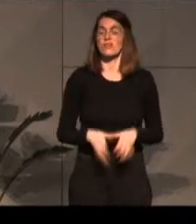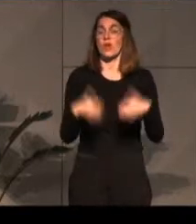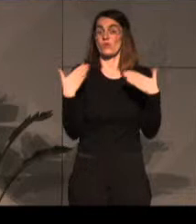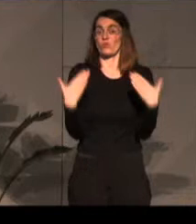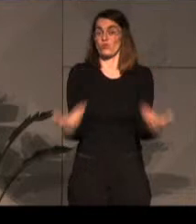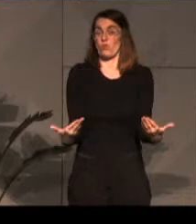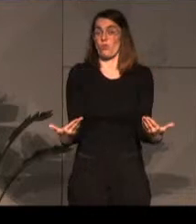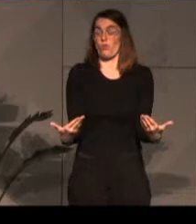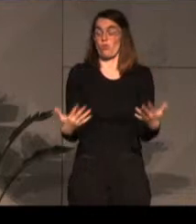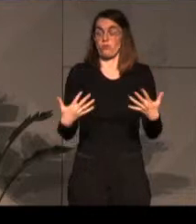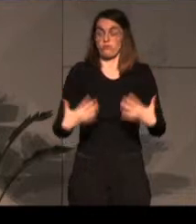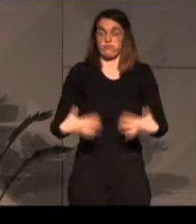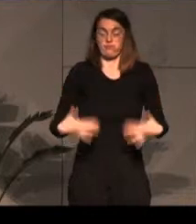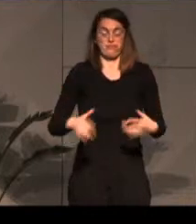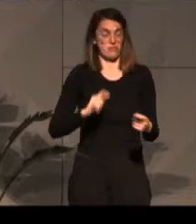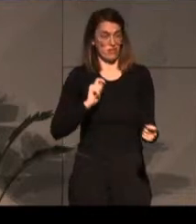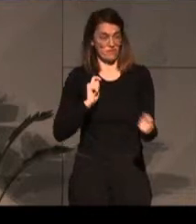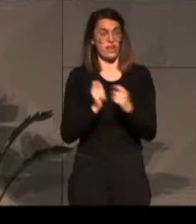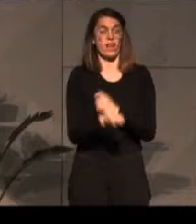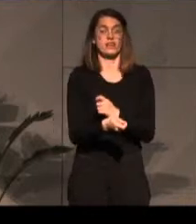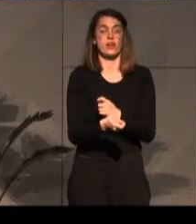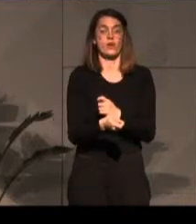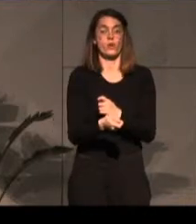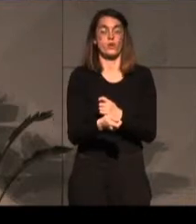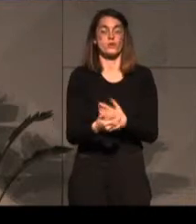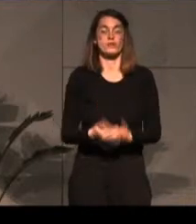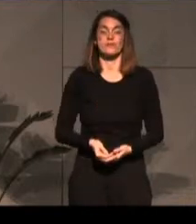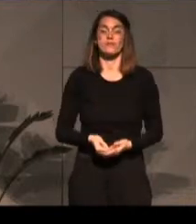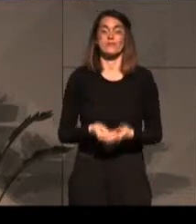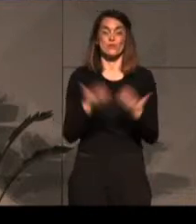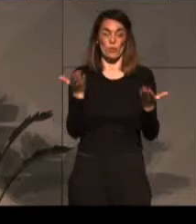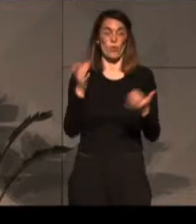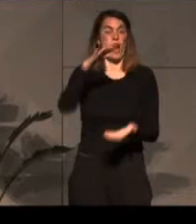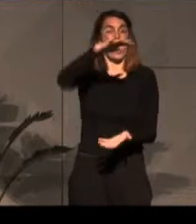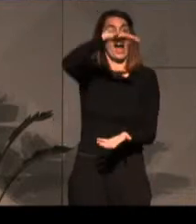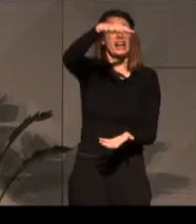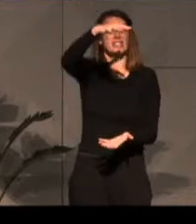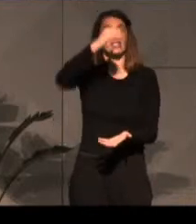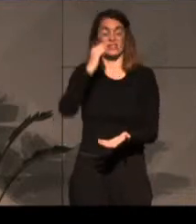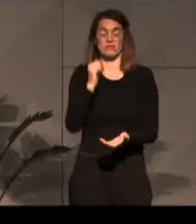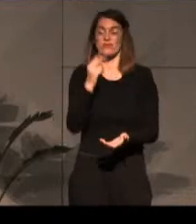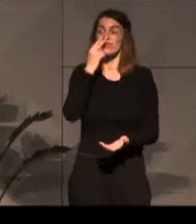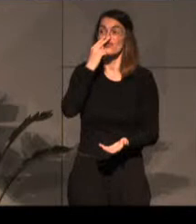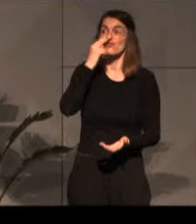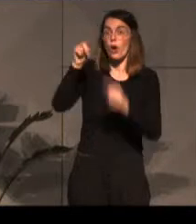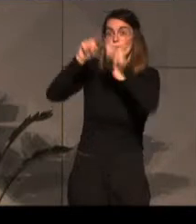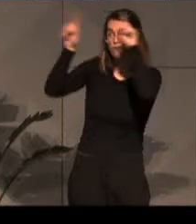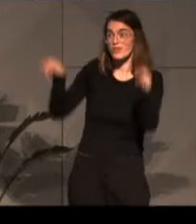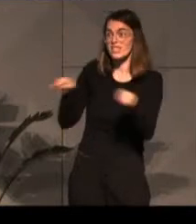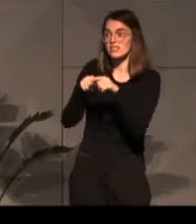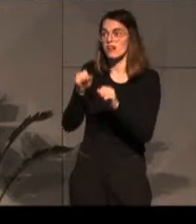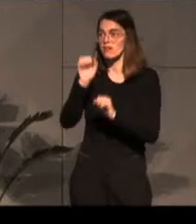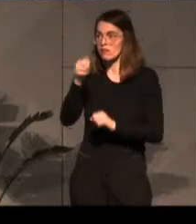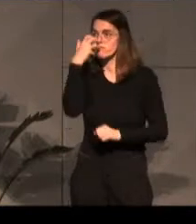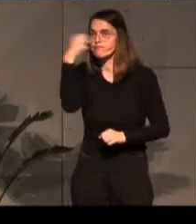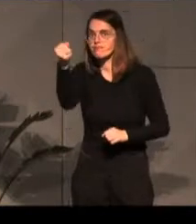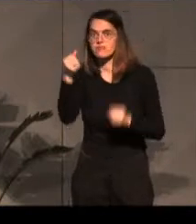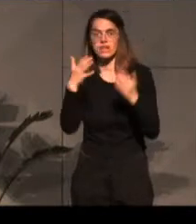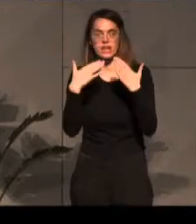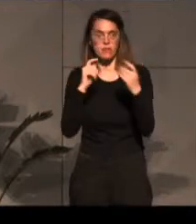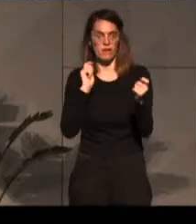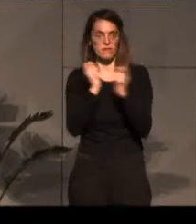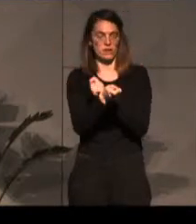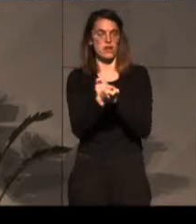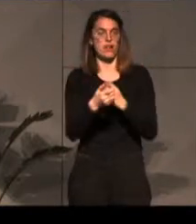travel the ice with other vehicles. So in the Arctic, all you need to do to see climate change is look out the window, and